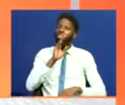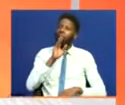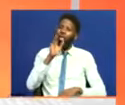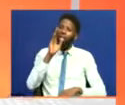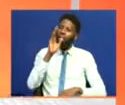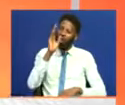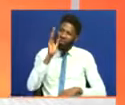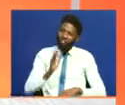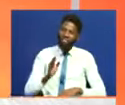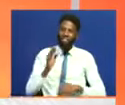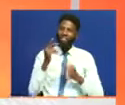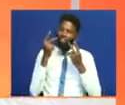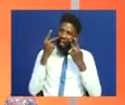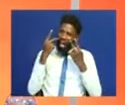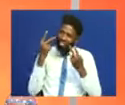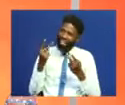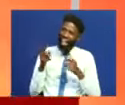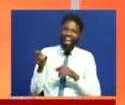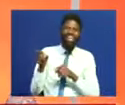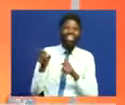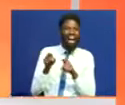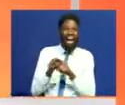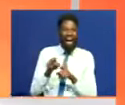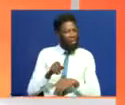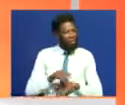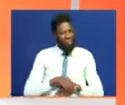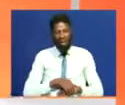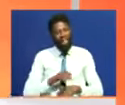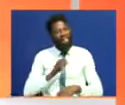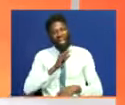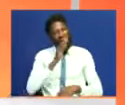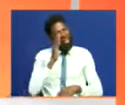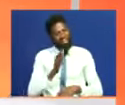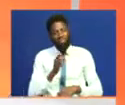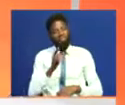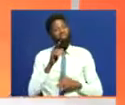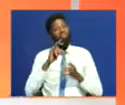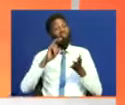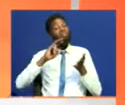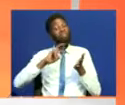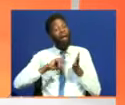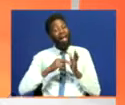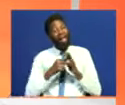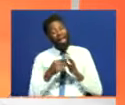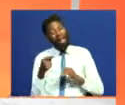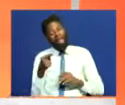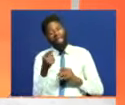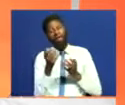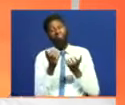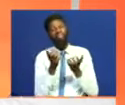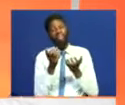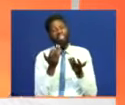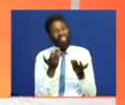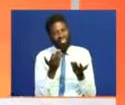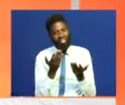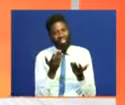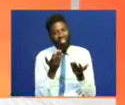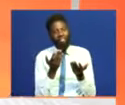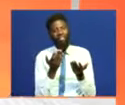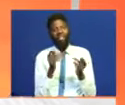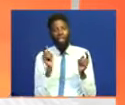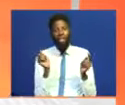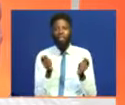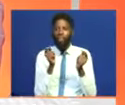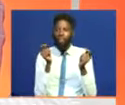what he saw because then this is something on another level. Okay, so it is a business. It's it's a cult with business. Okay. Let's go back again,